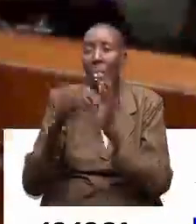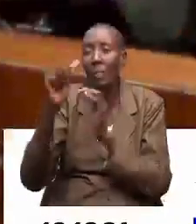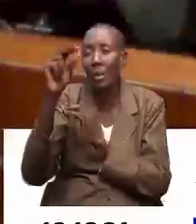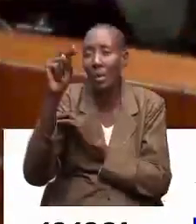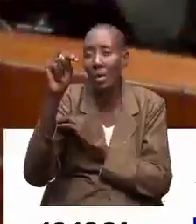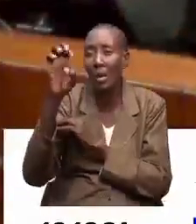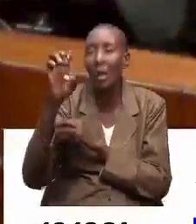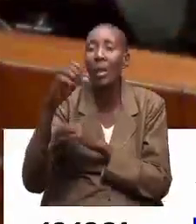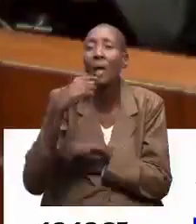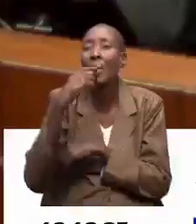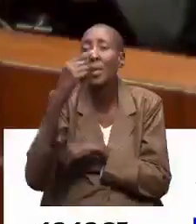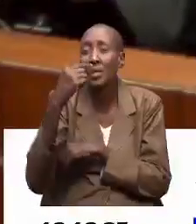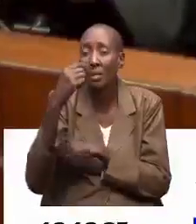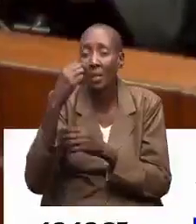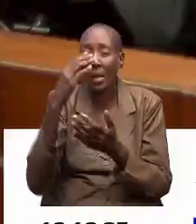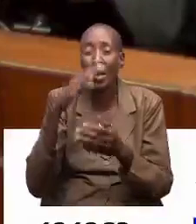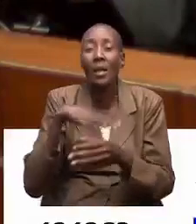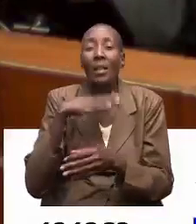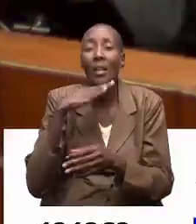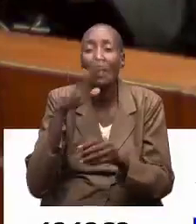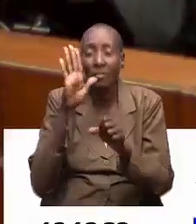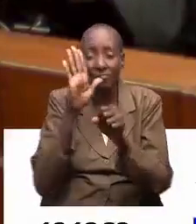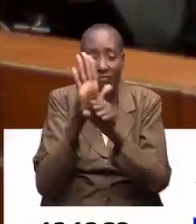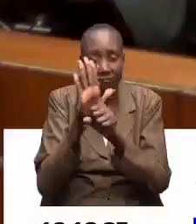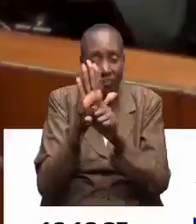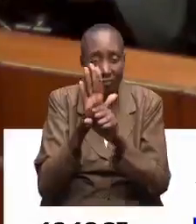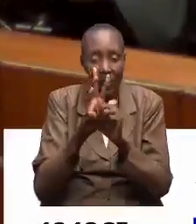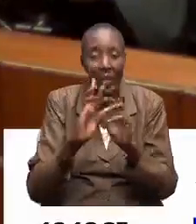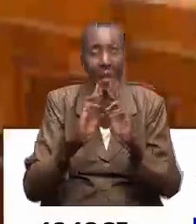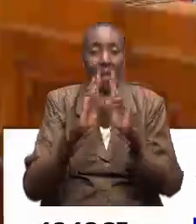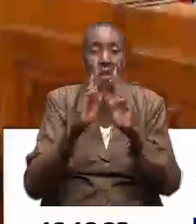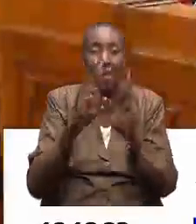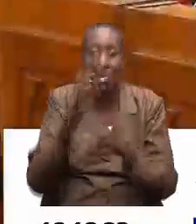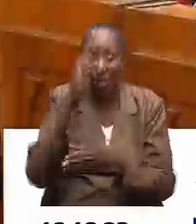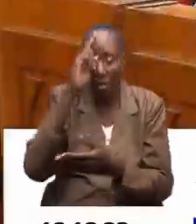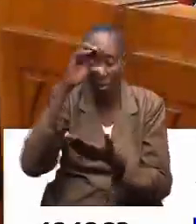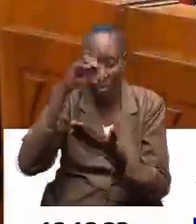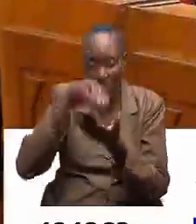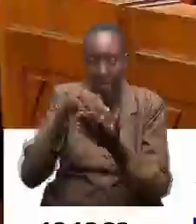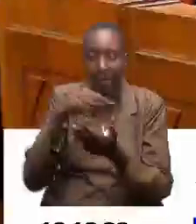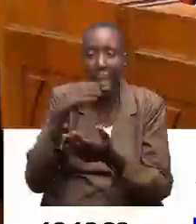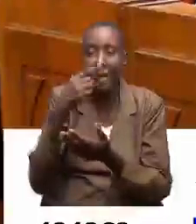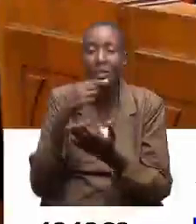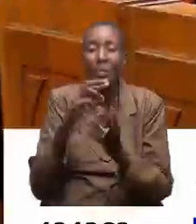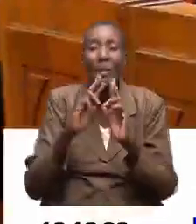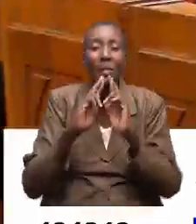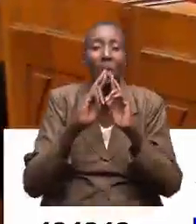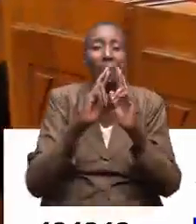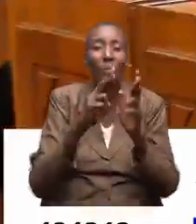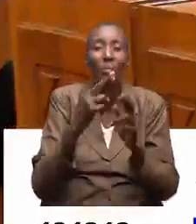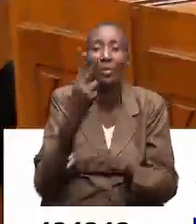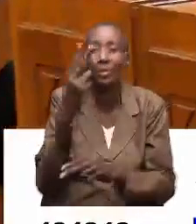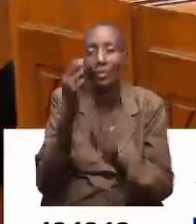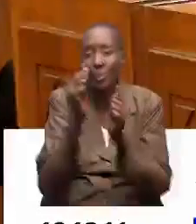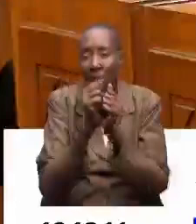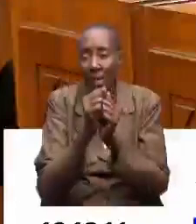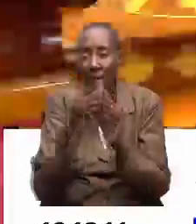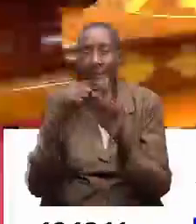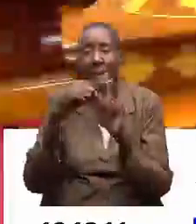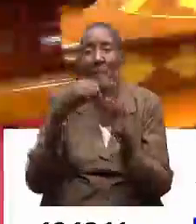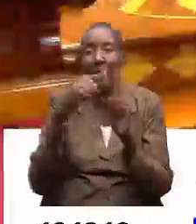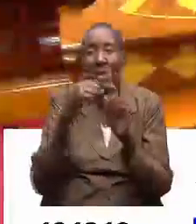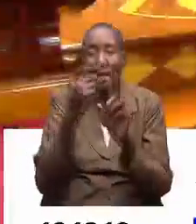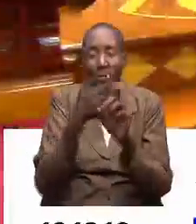vifo vingi kunakiliwa katika vituo vya polisi, akisema tayari wamenakili visa 210 vya mauaji ya